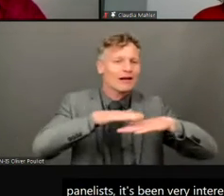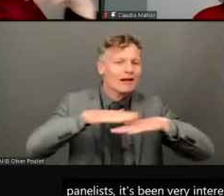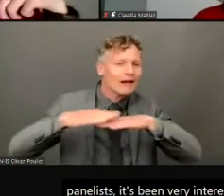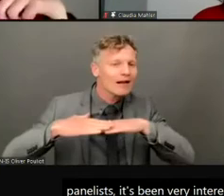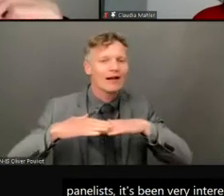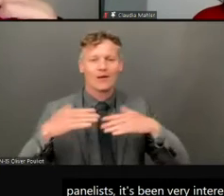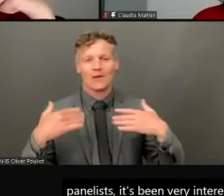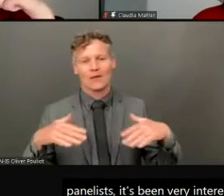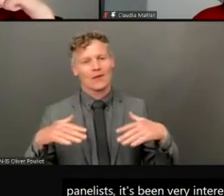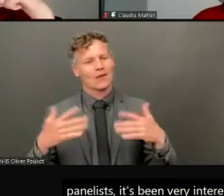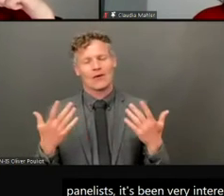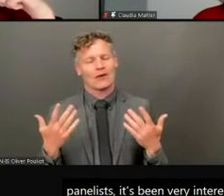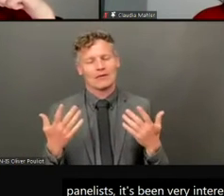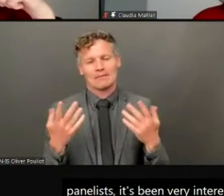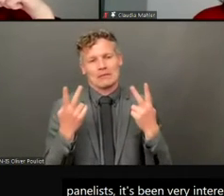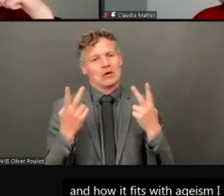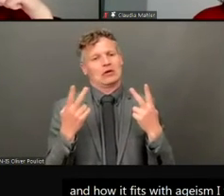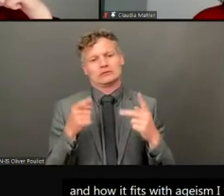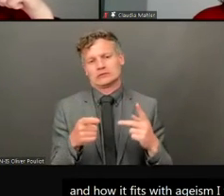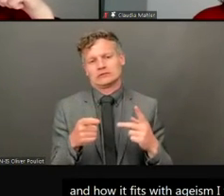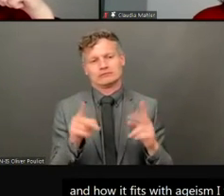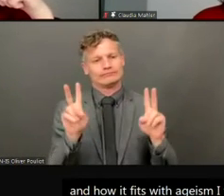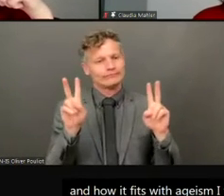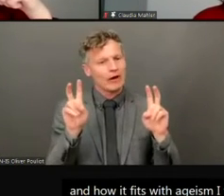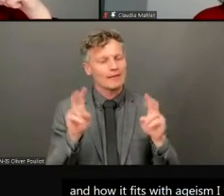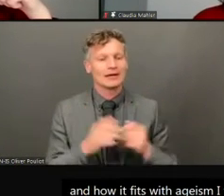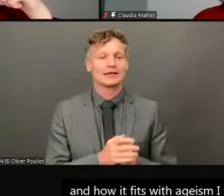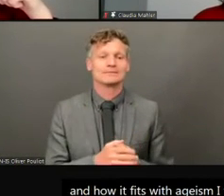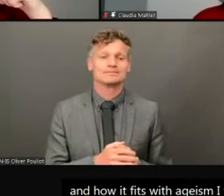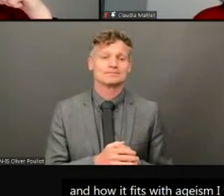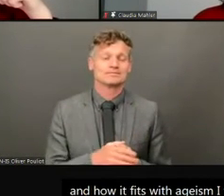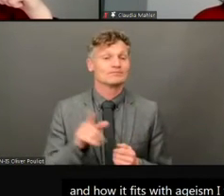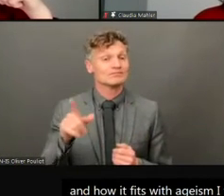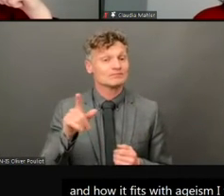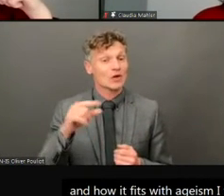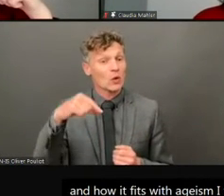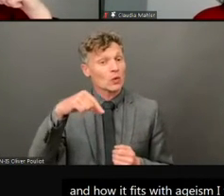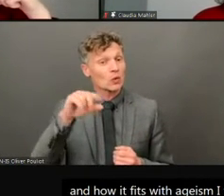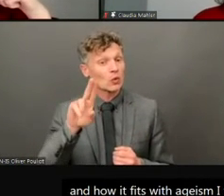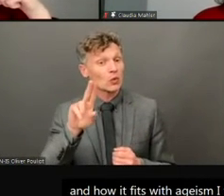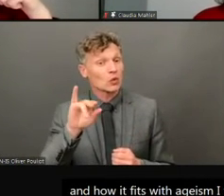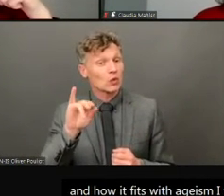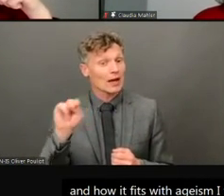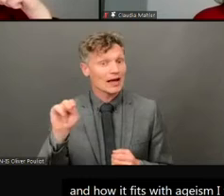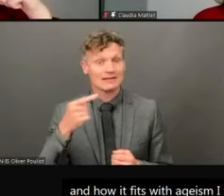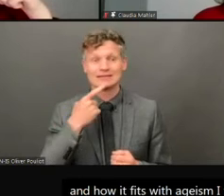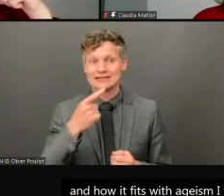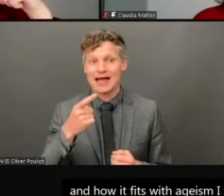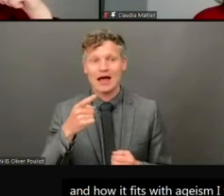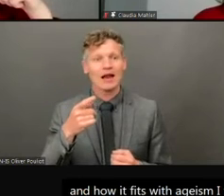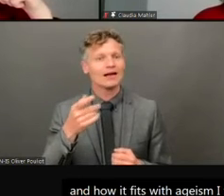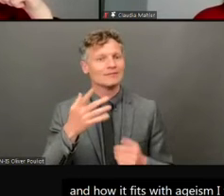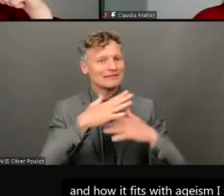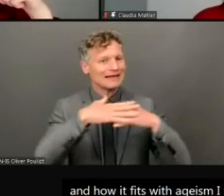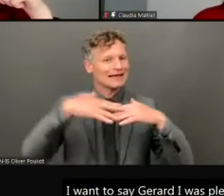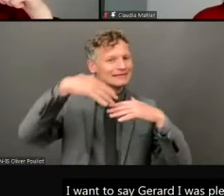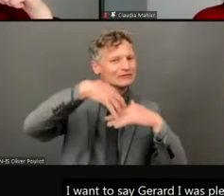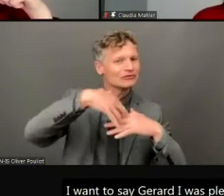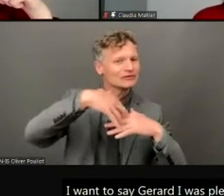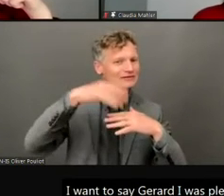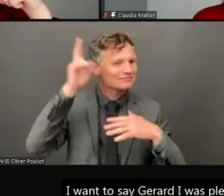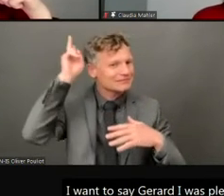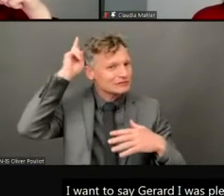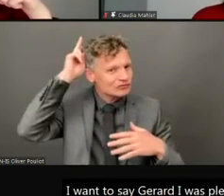Jared, I was pleased to hear you say that Indigenous persons are always very much at the forefront of this intersectionality, and